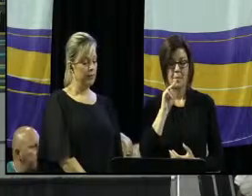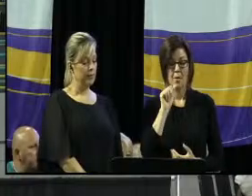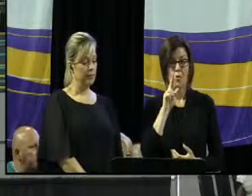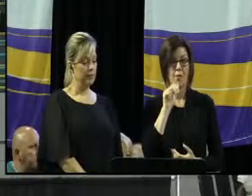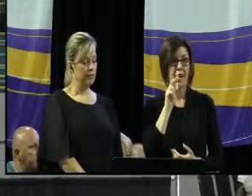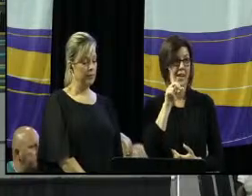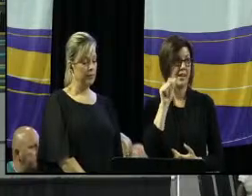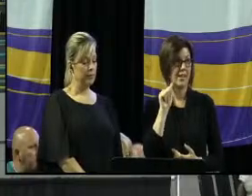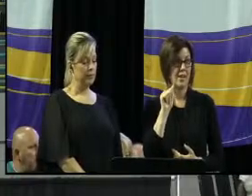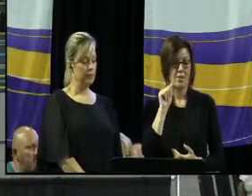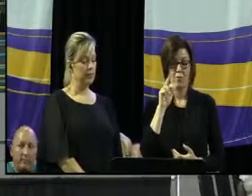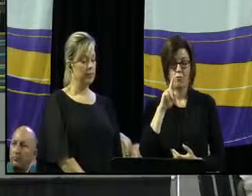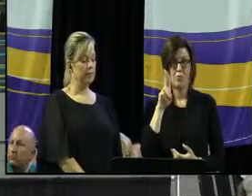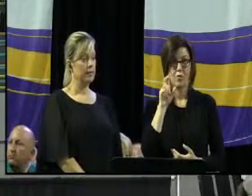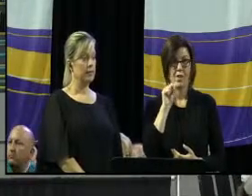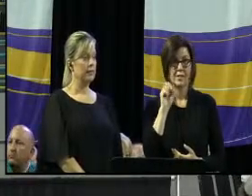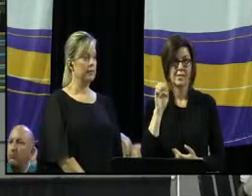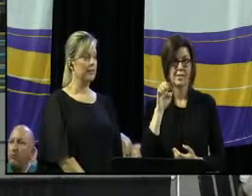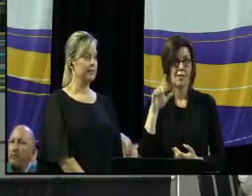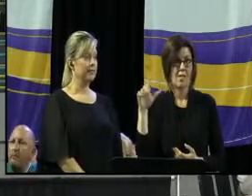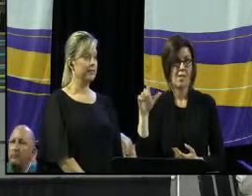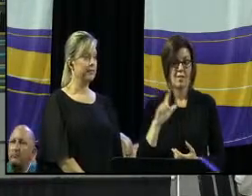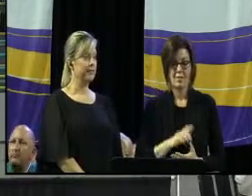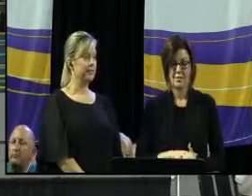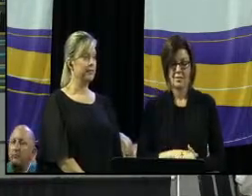Miranda Lynn Russell.